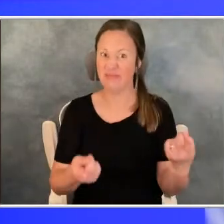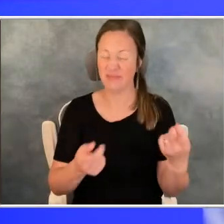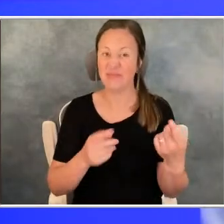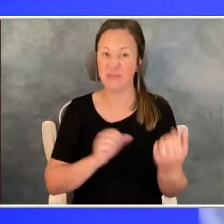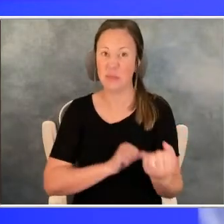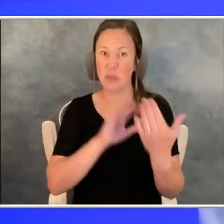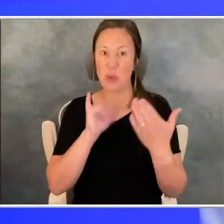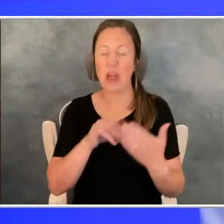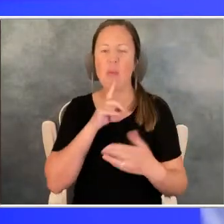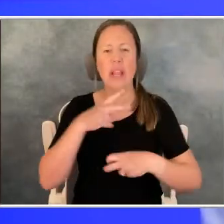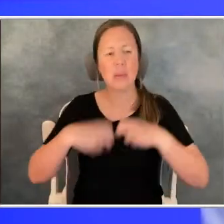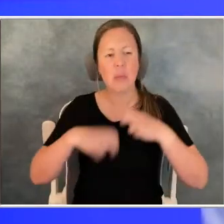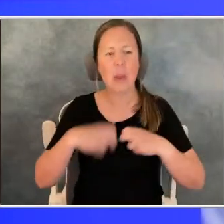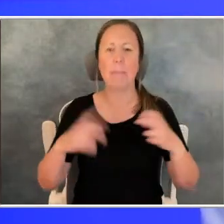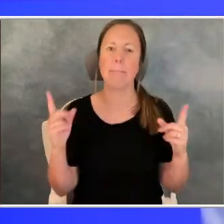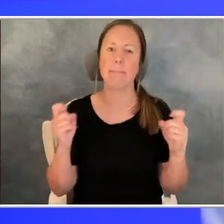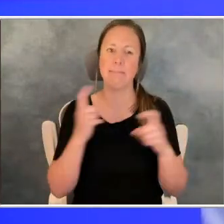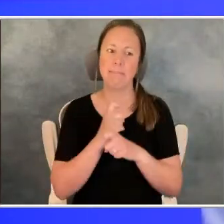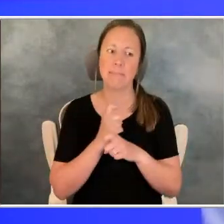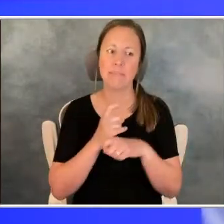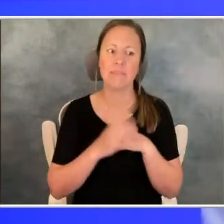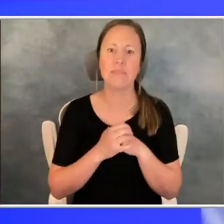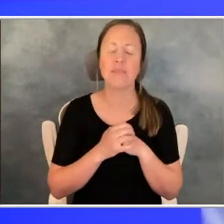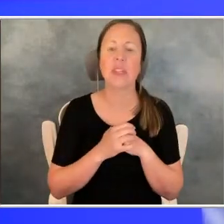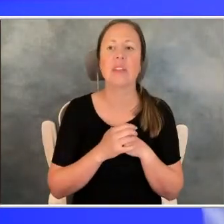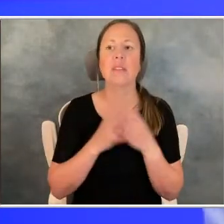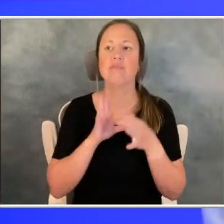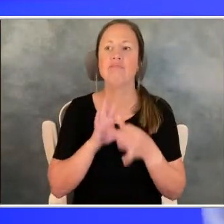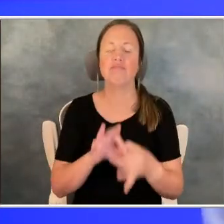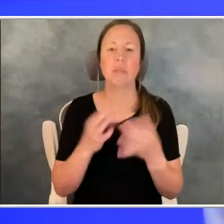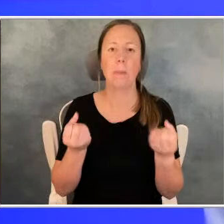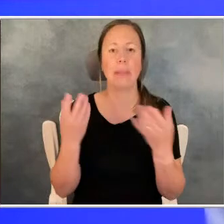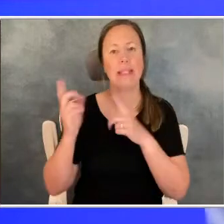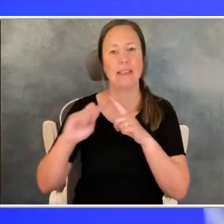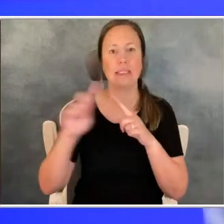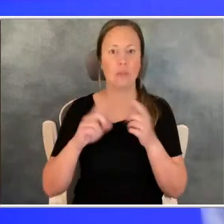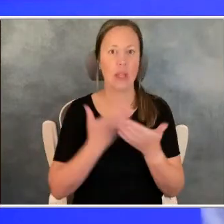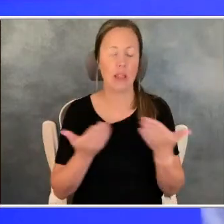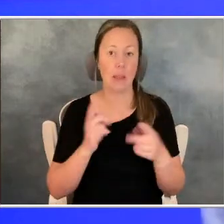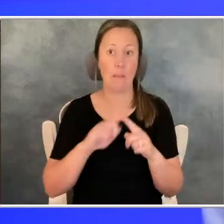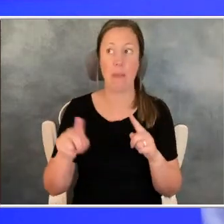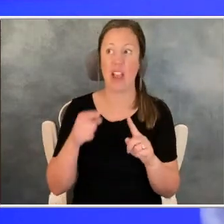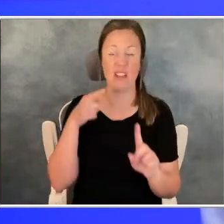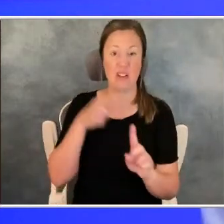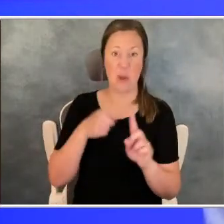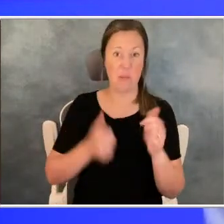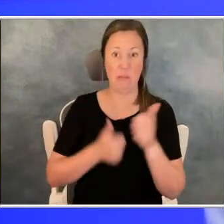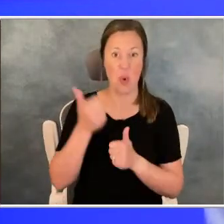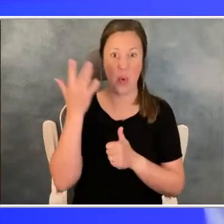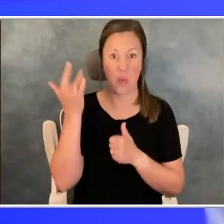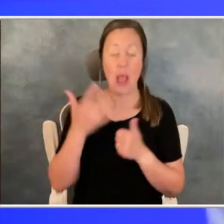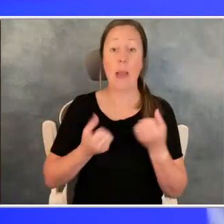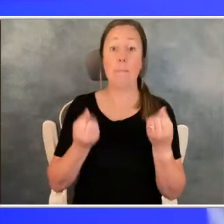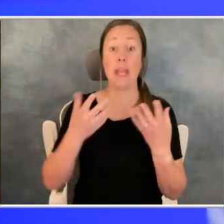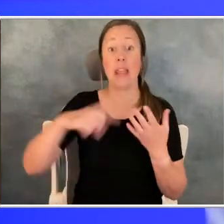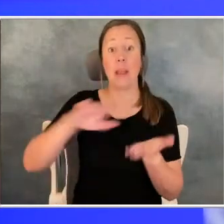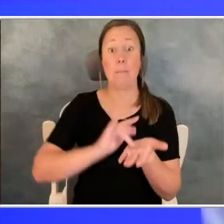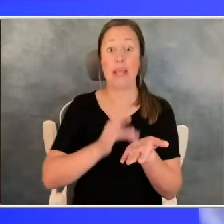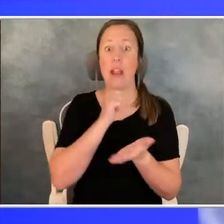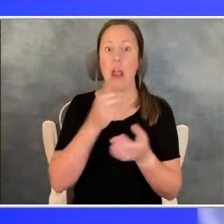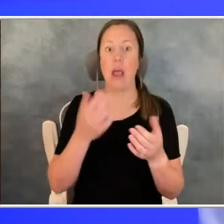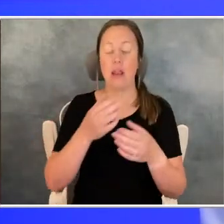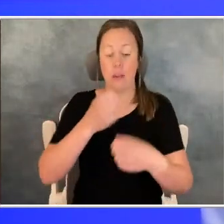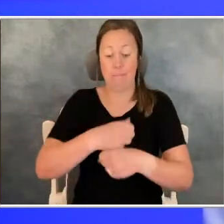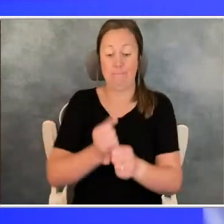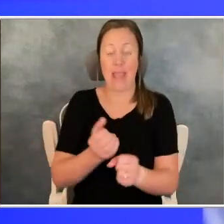and it has to do with a variety of factors, but chief of that is that many of those drugs are no longer made in the United States. So